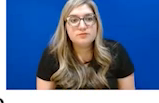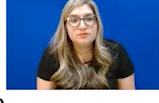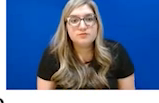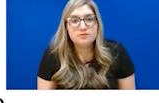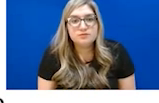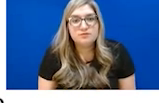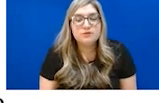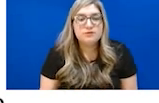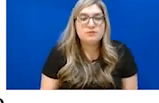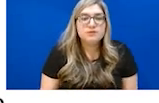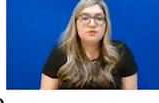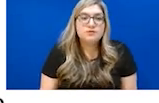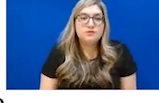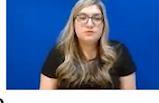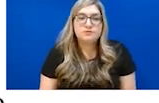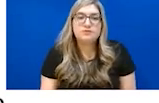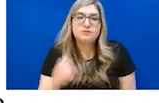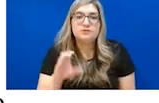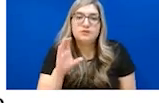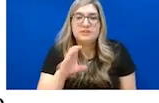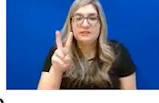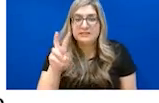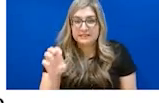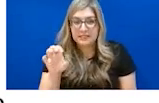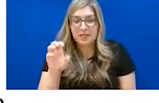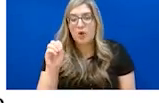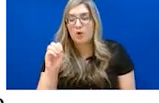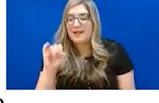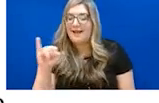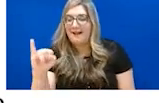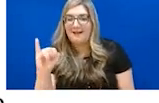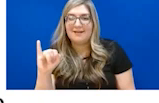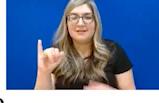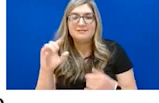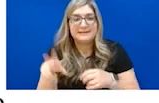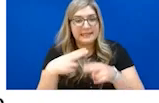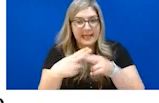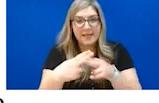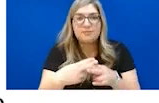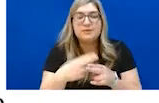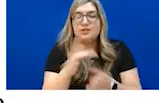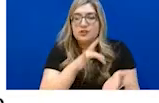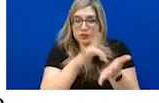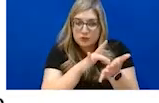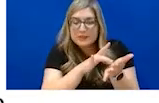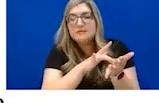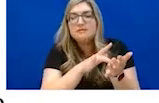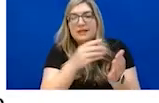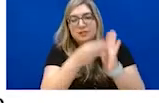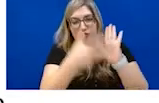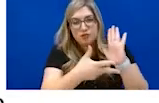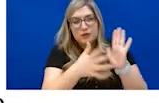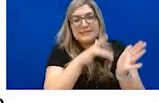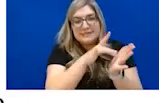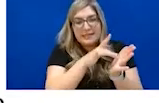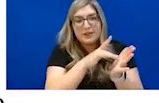the student-centered model, because what you have here is that it's all about what the student needs. I think that we've met